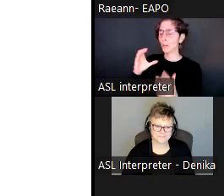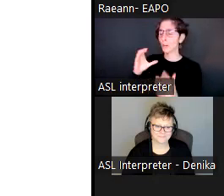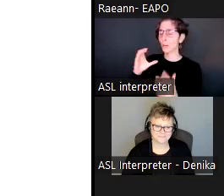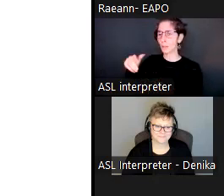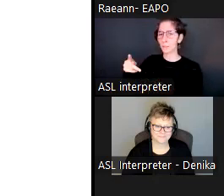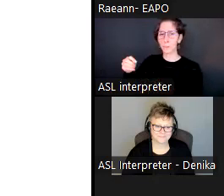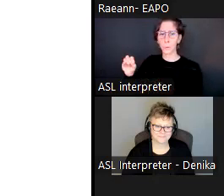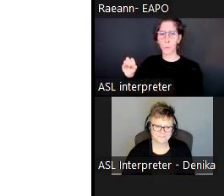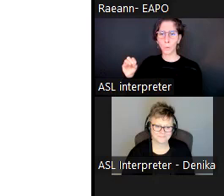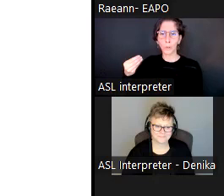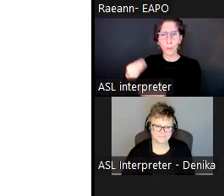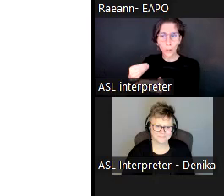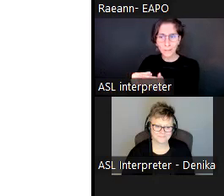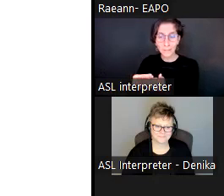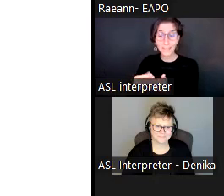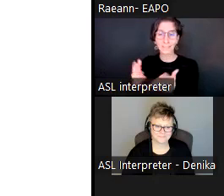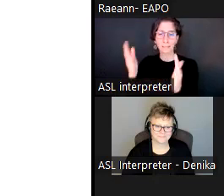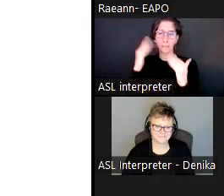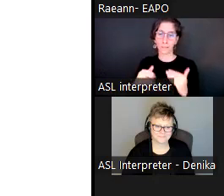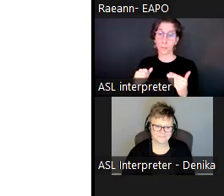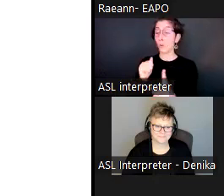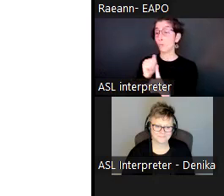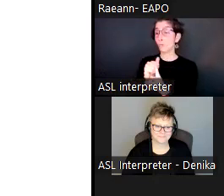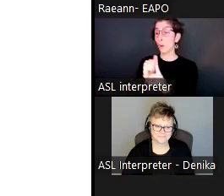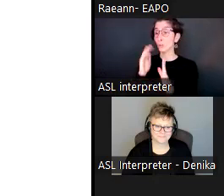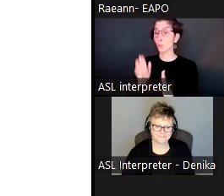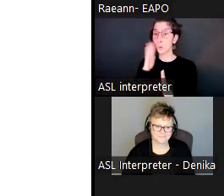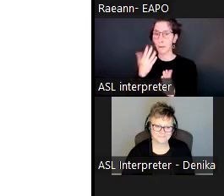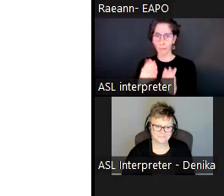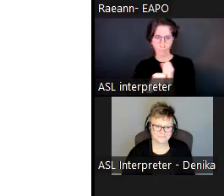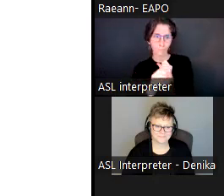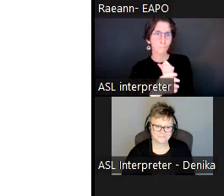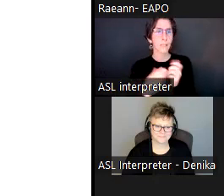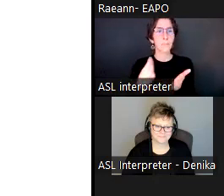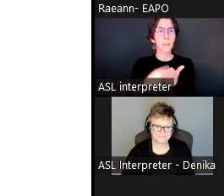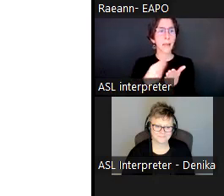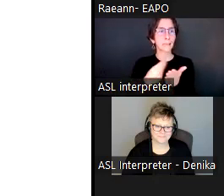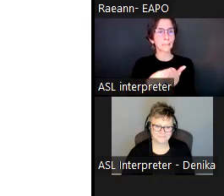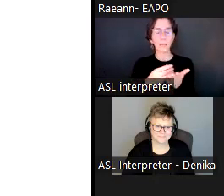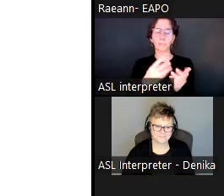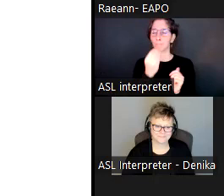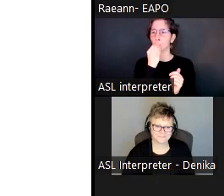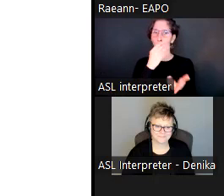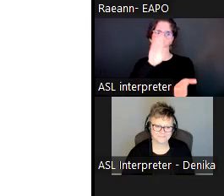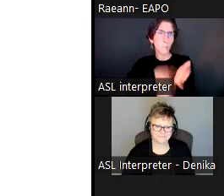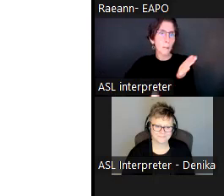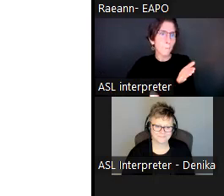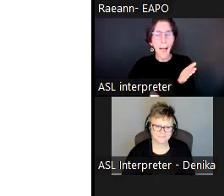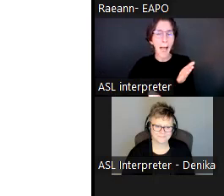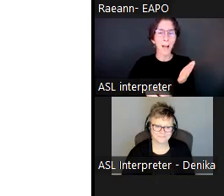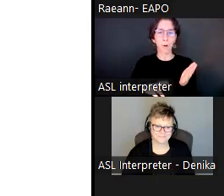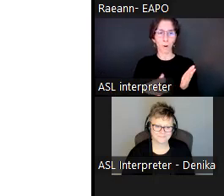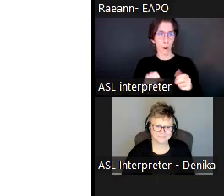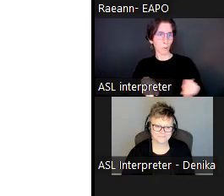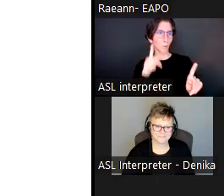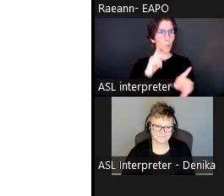also post ads for free trials, so discounted merchandise or fake job opportunities. They may also use